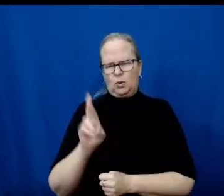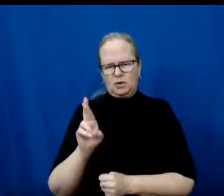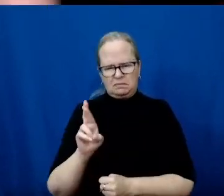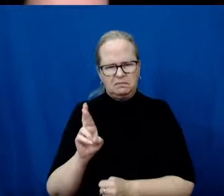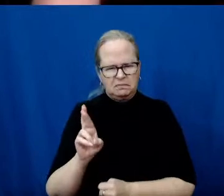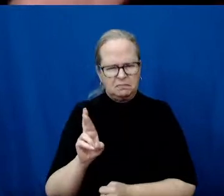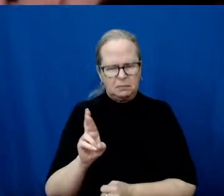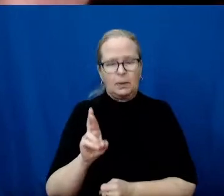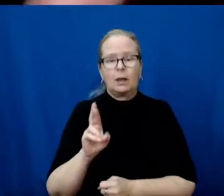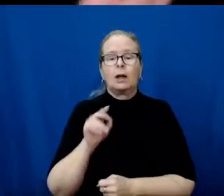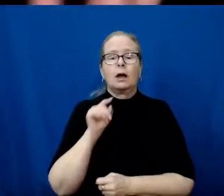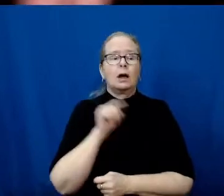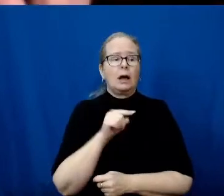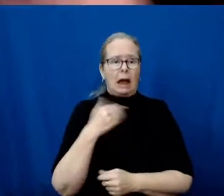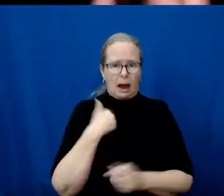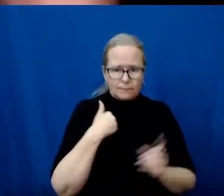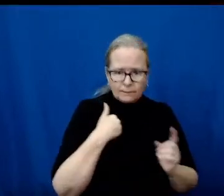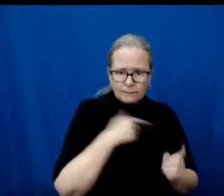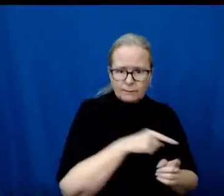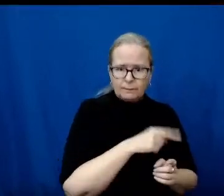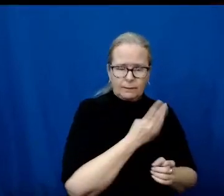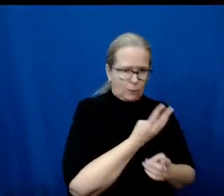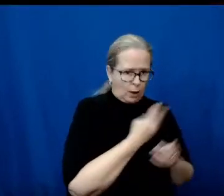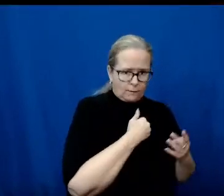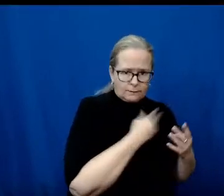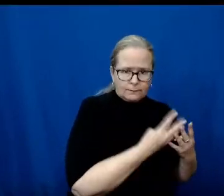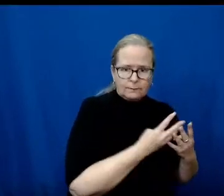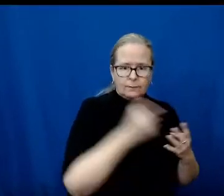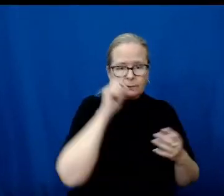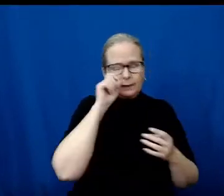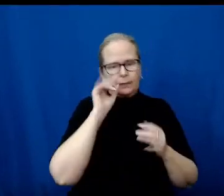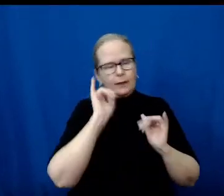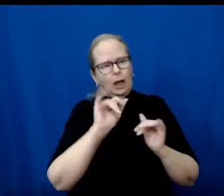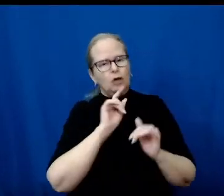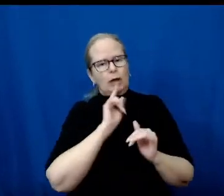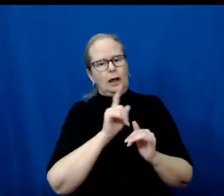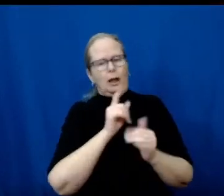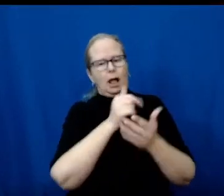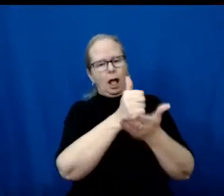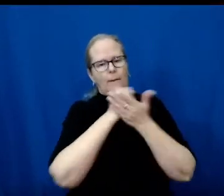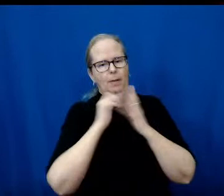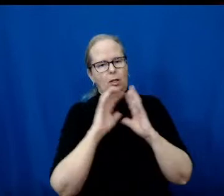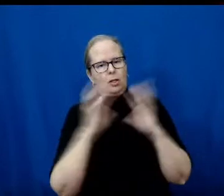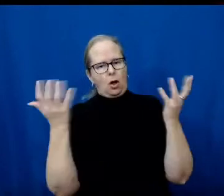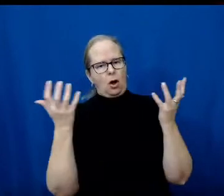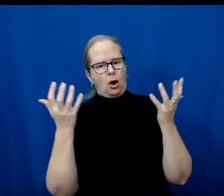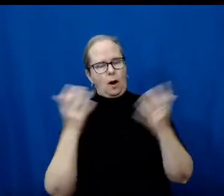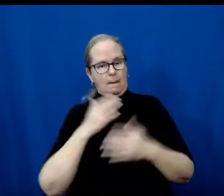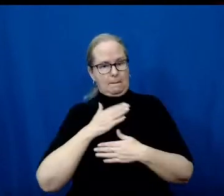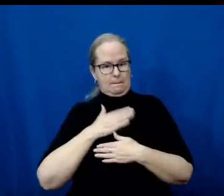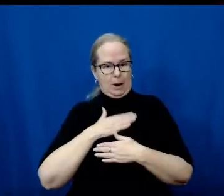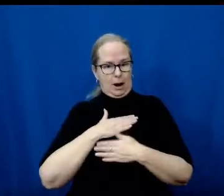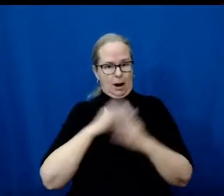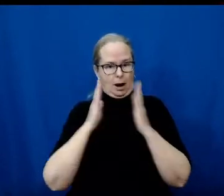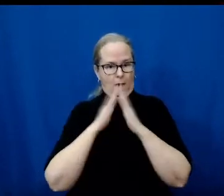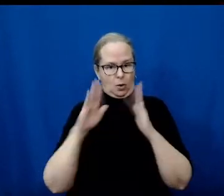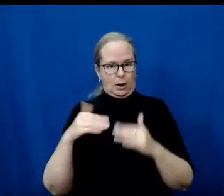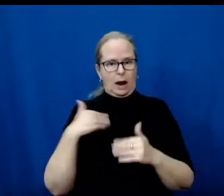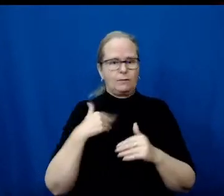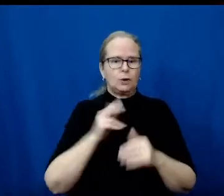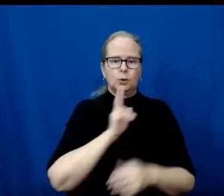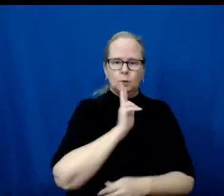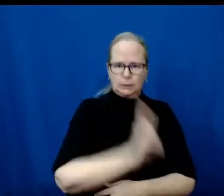have aerosol mitigations around because that's something that really interests me. And yeah, so it makes it something